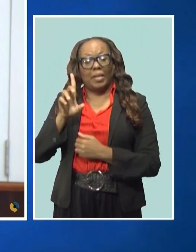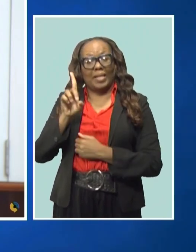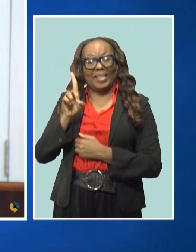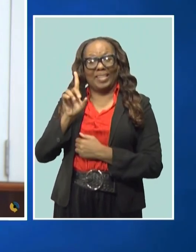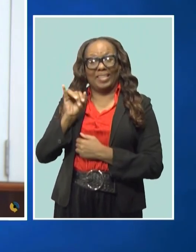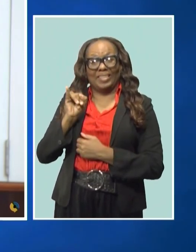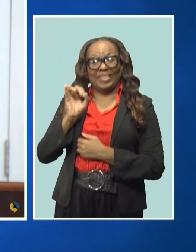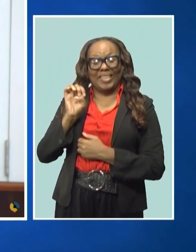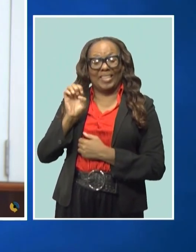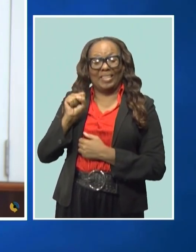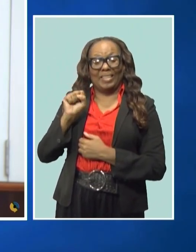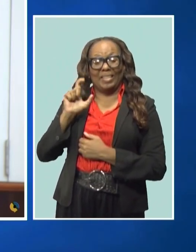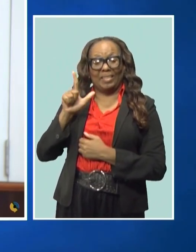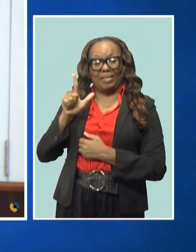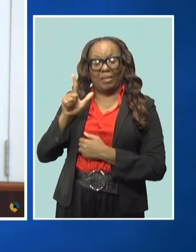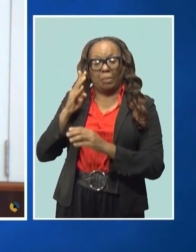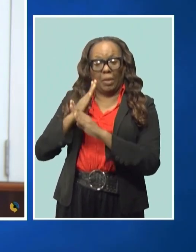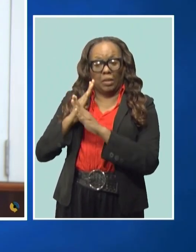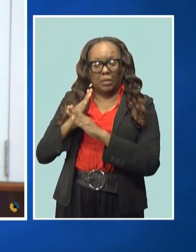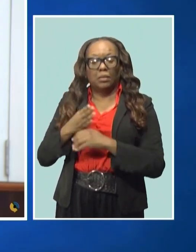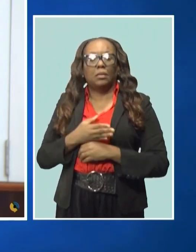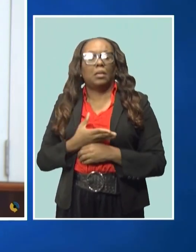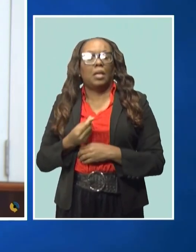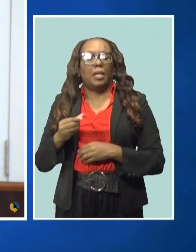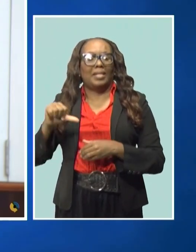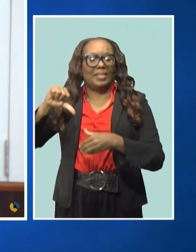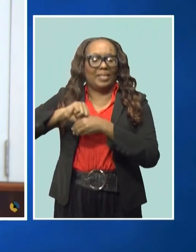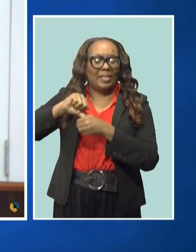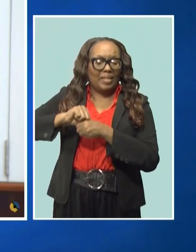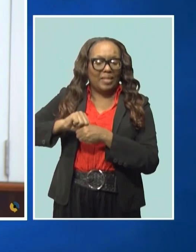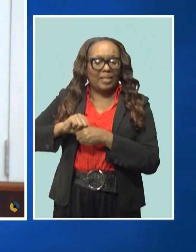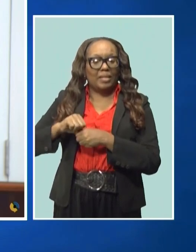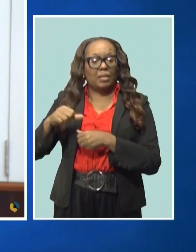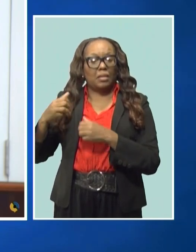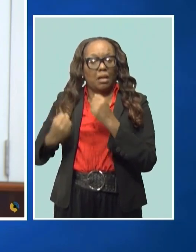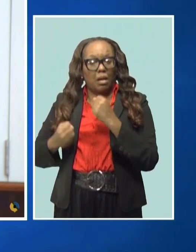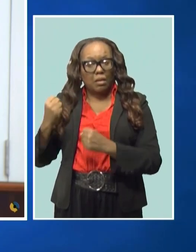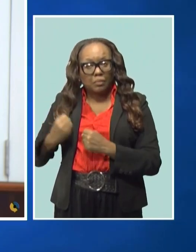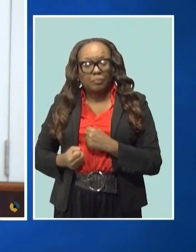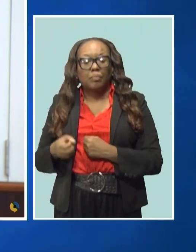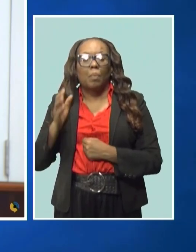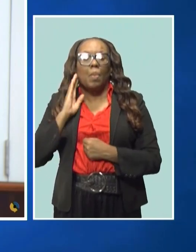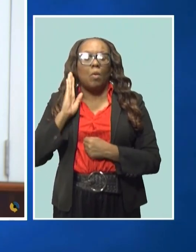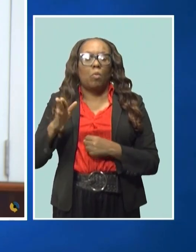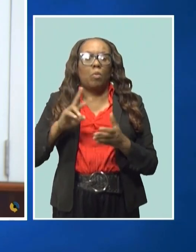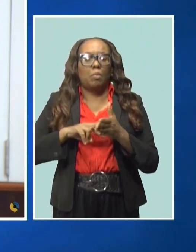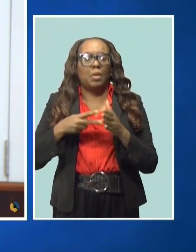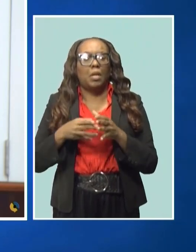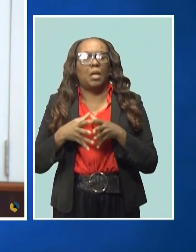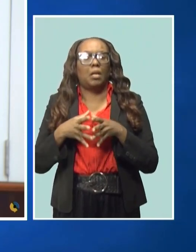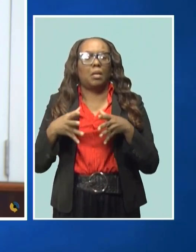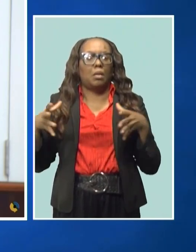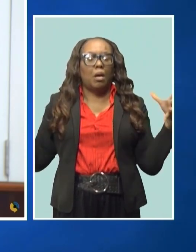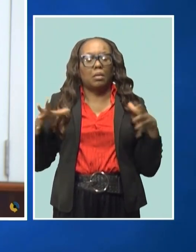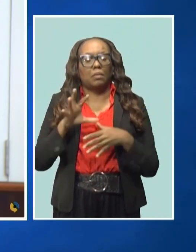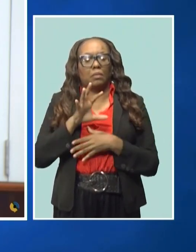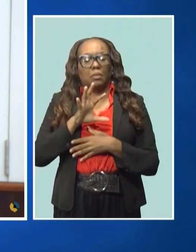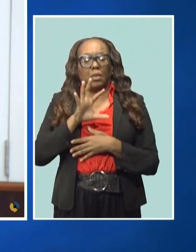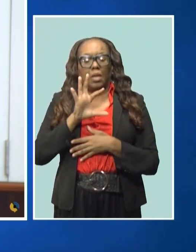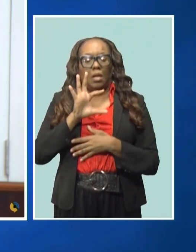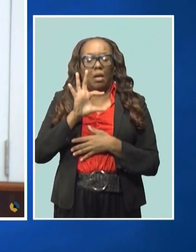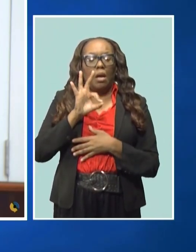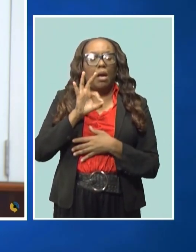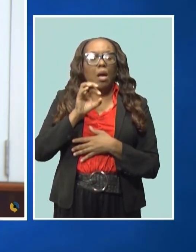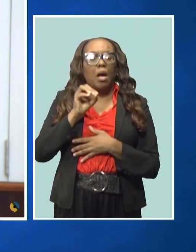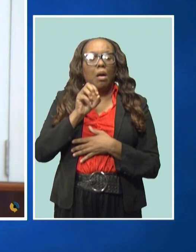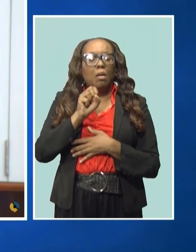to the emissions. And who on the front line of that? All of the people who suffer from the hurricanes, suffer